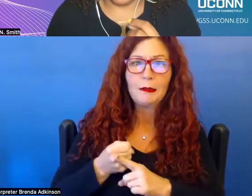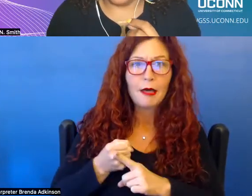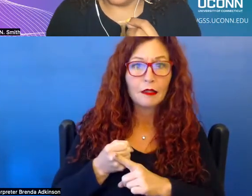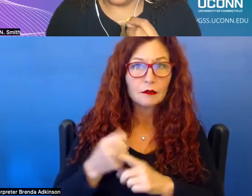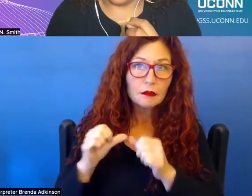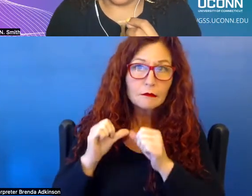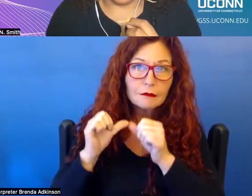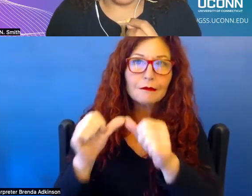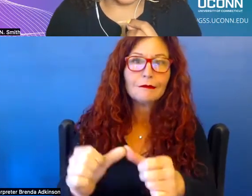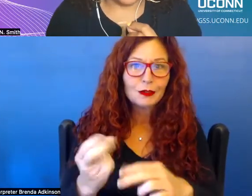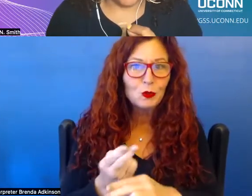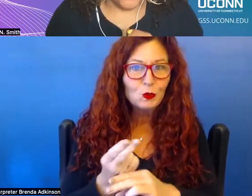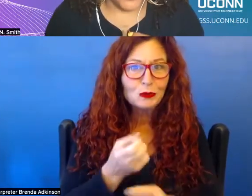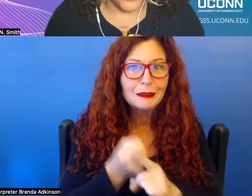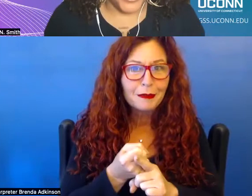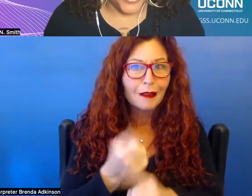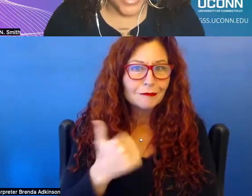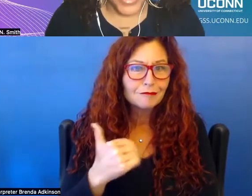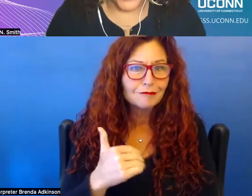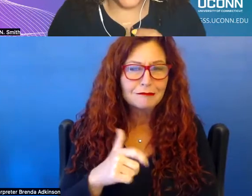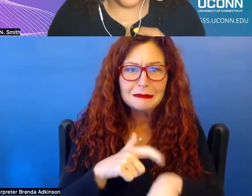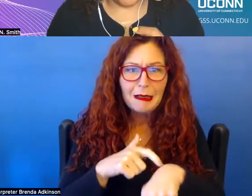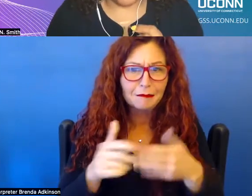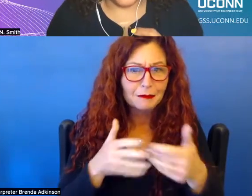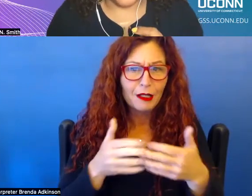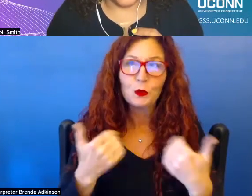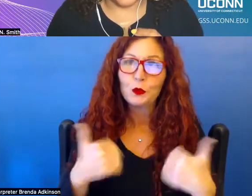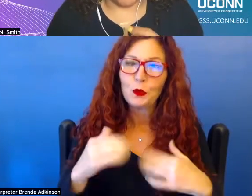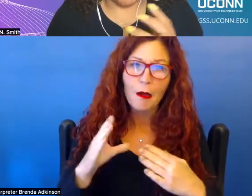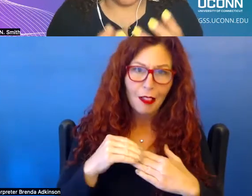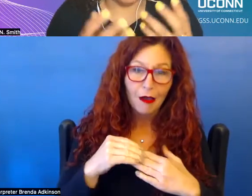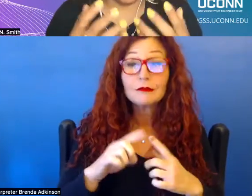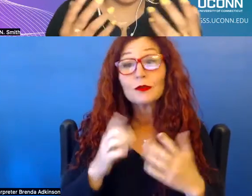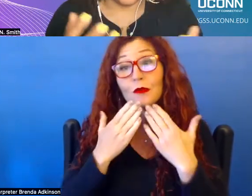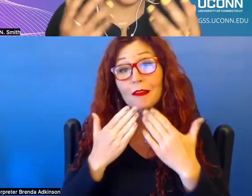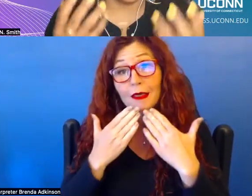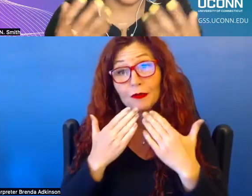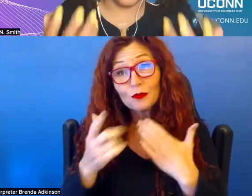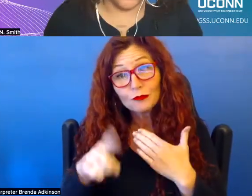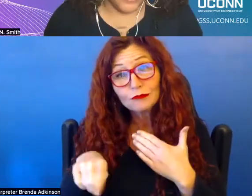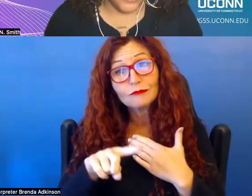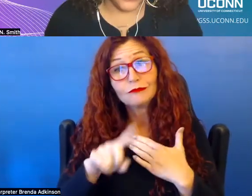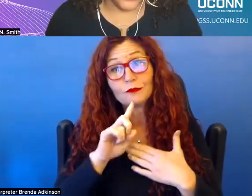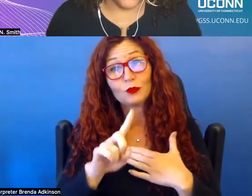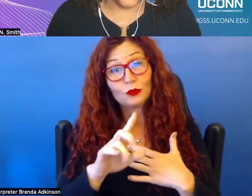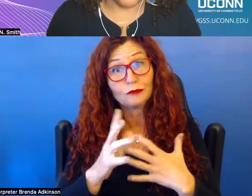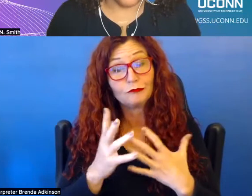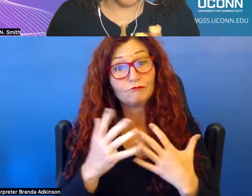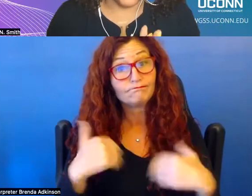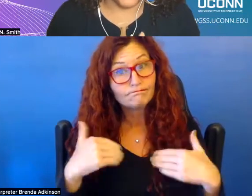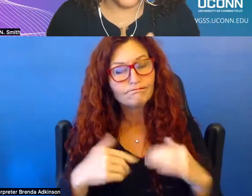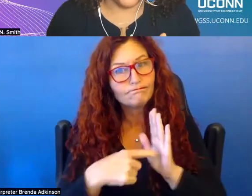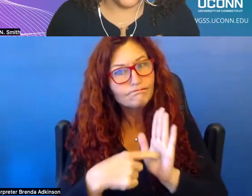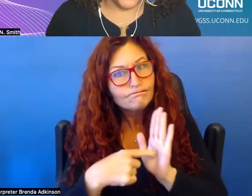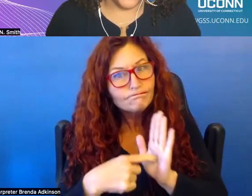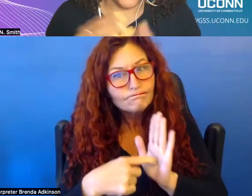the resolve to continue for years to come before folks finally caught up. I really